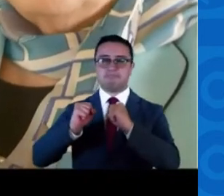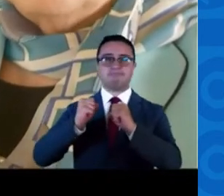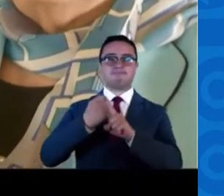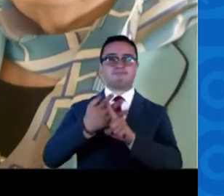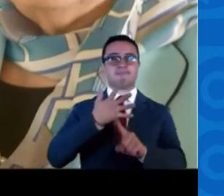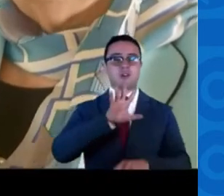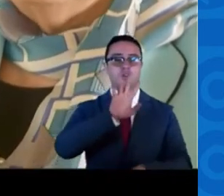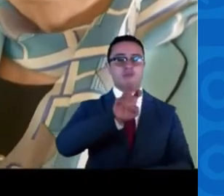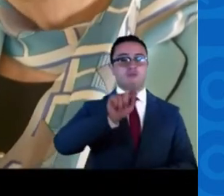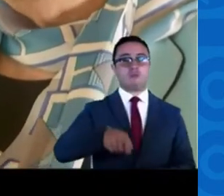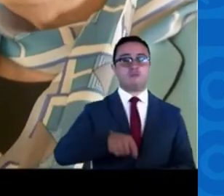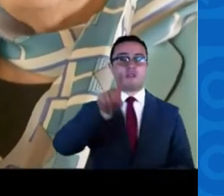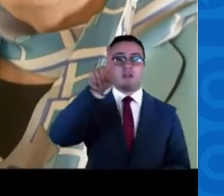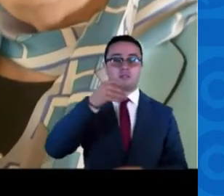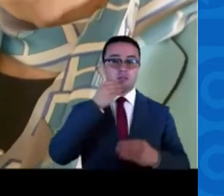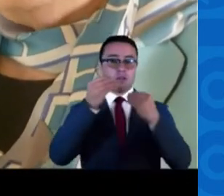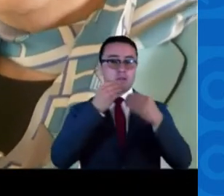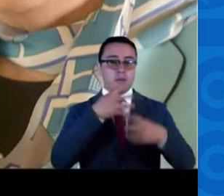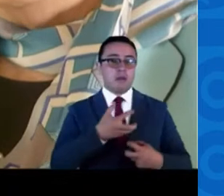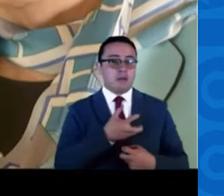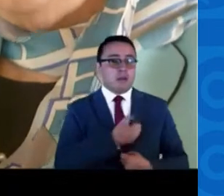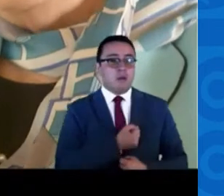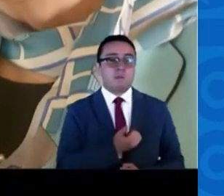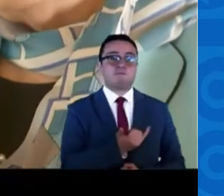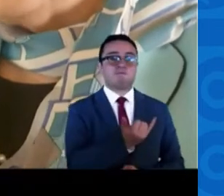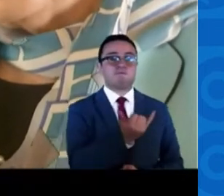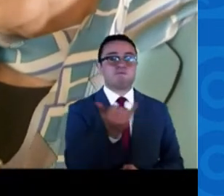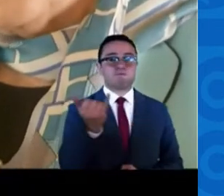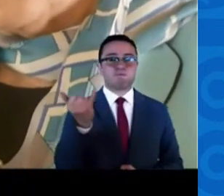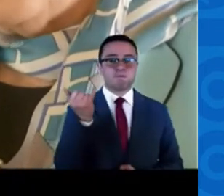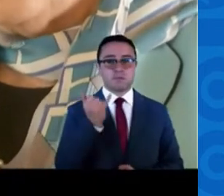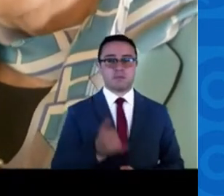insecurity, 8.6%,